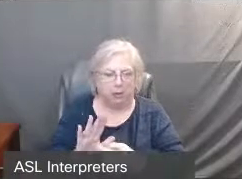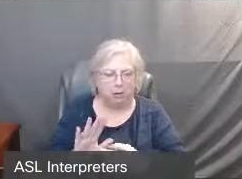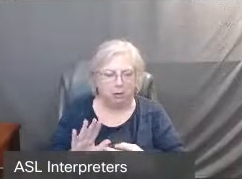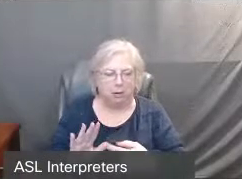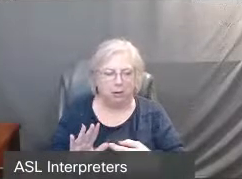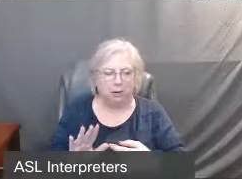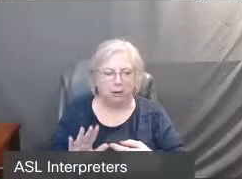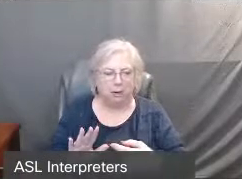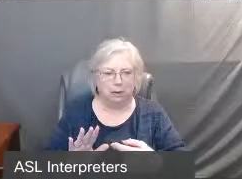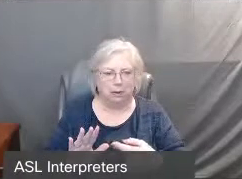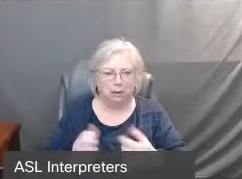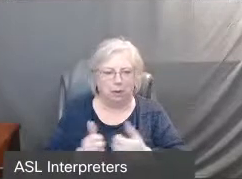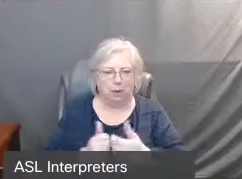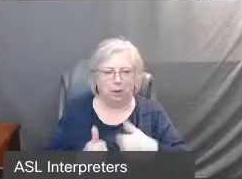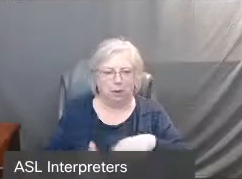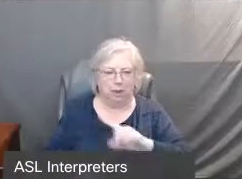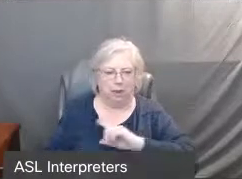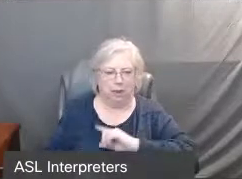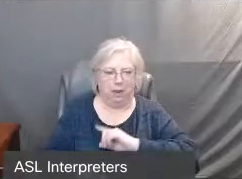with us